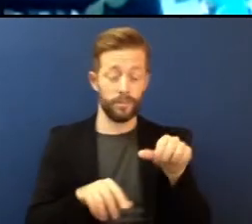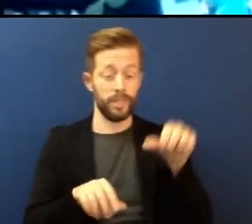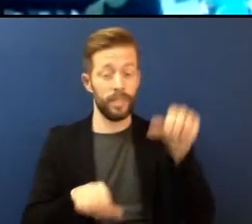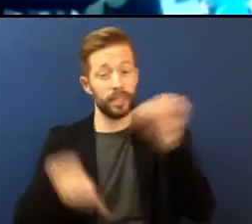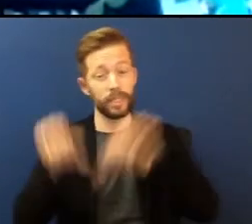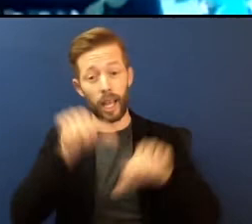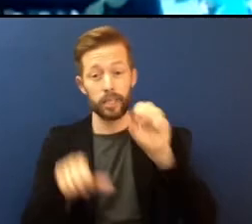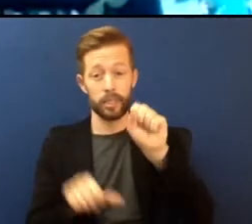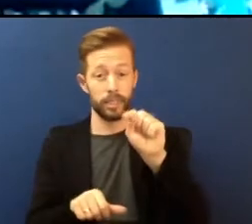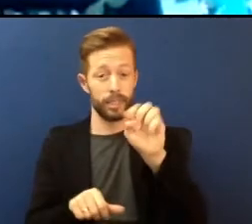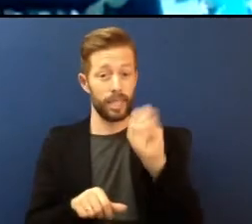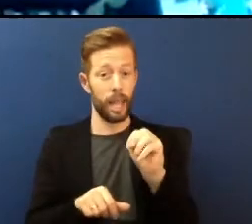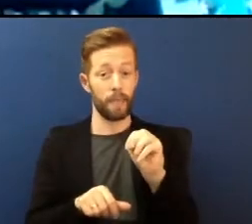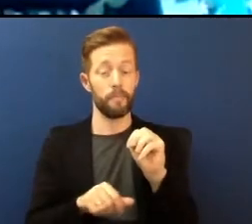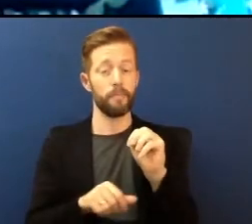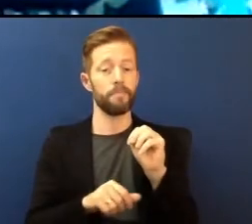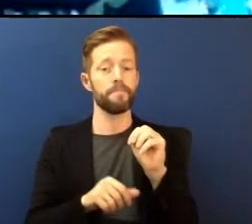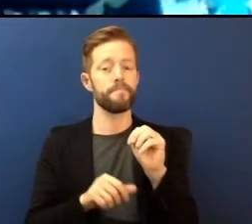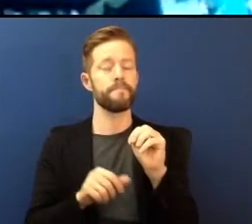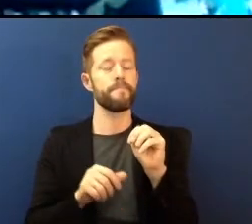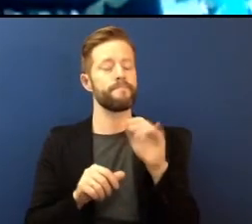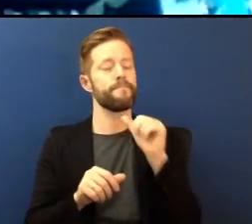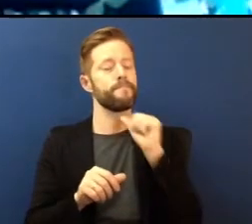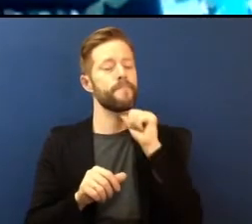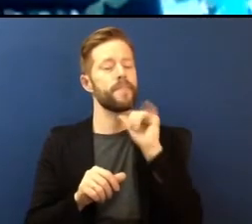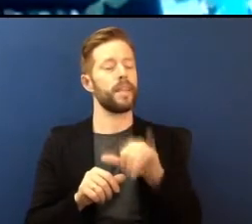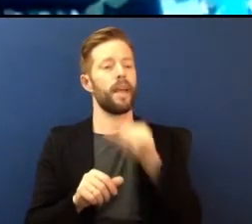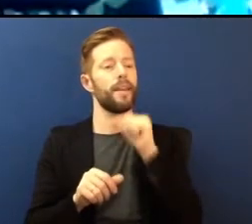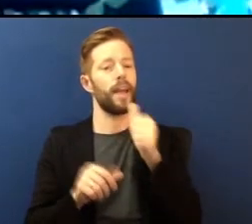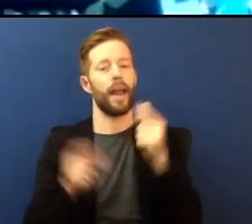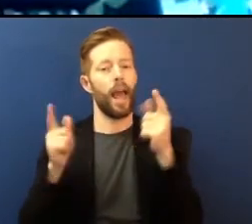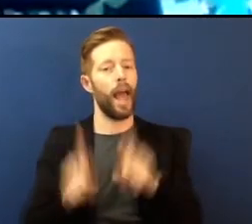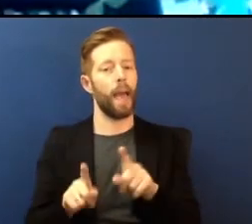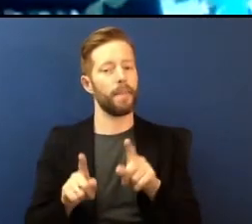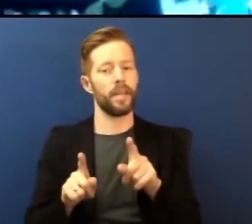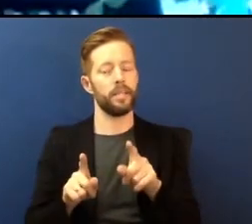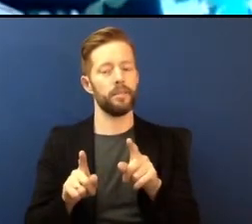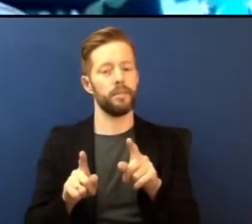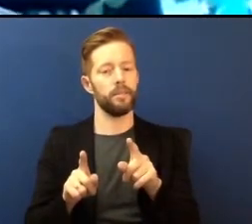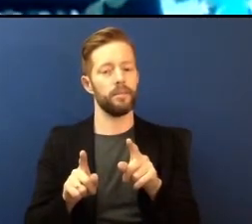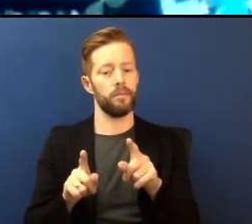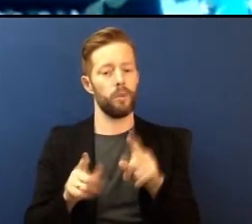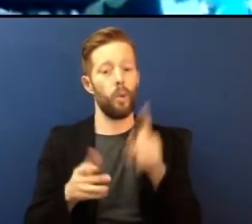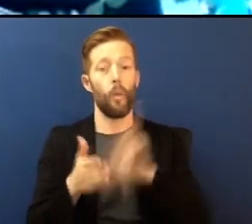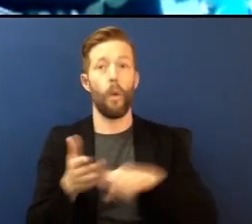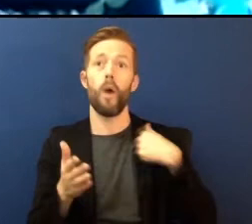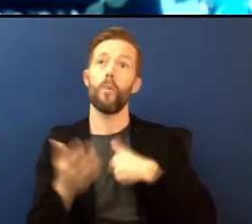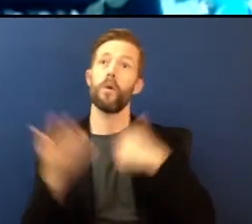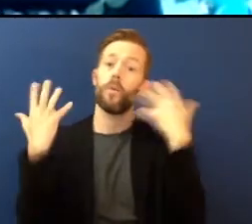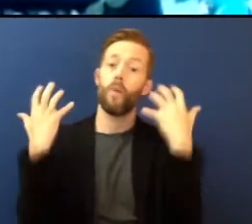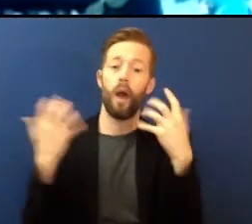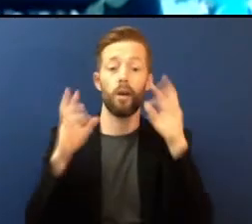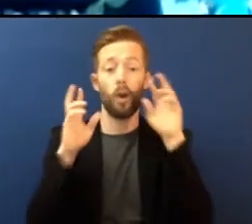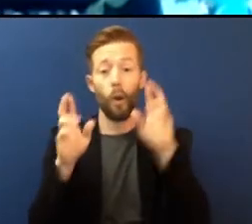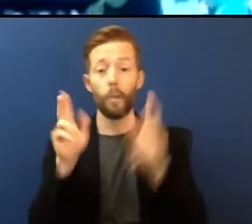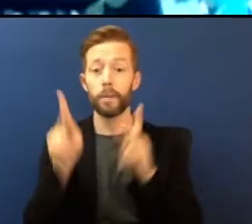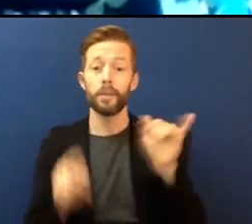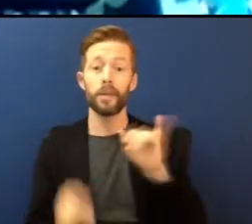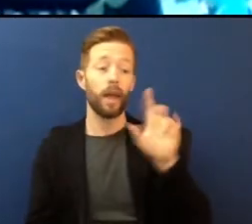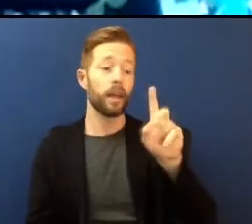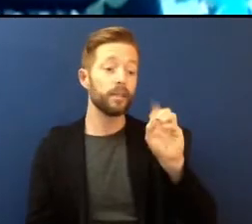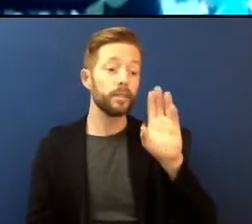and STEM activities are currently not happening to the extent that we would want them to in early childhood. We're